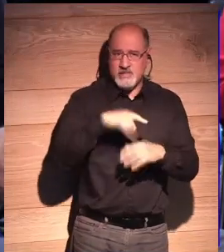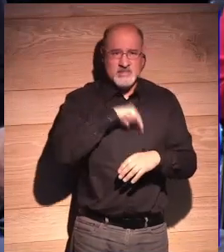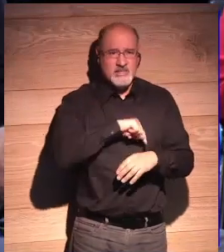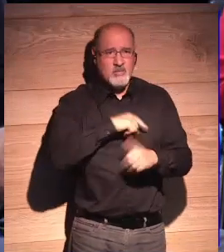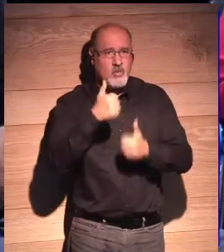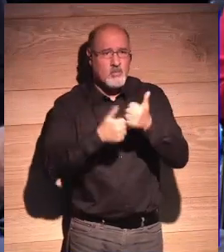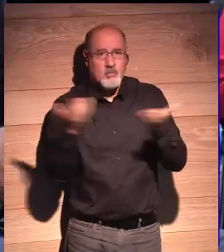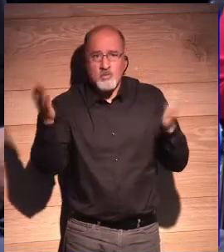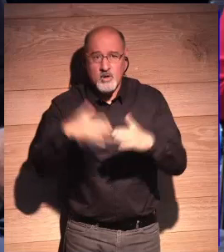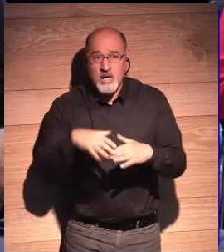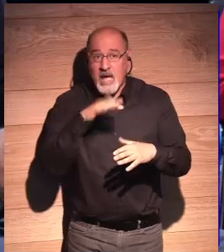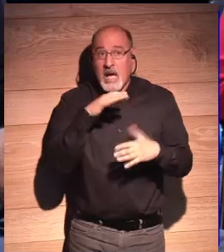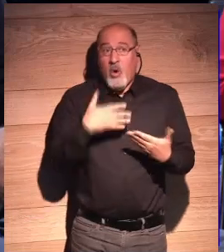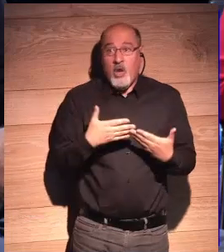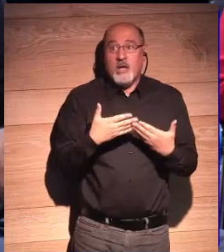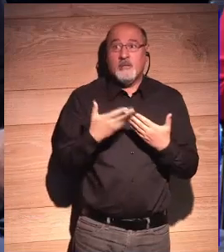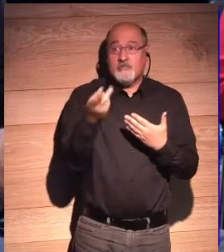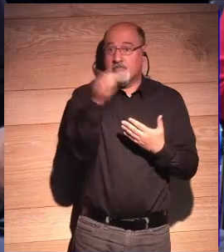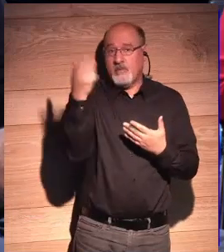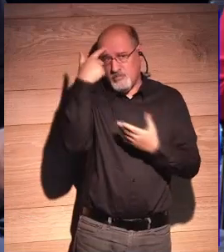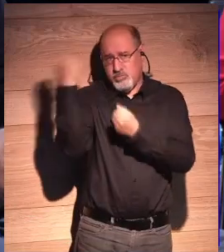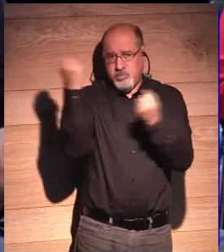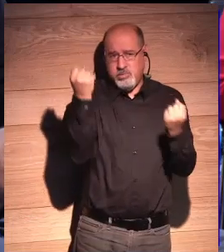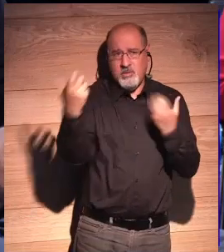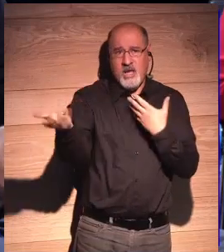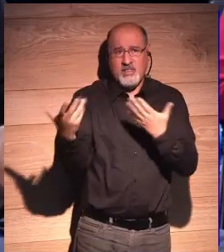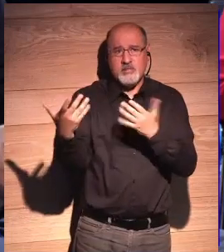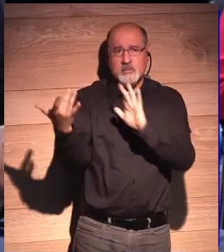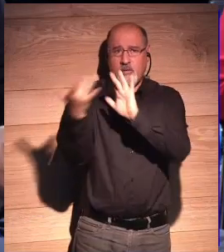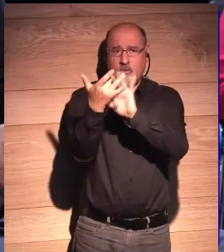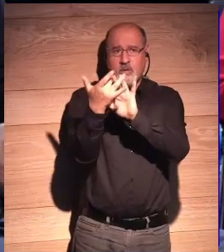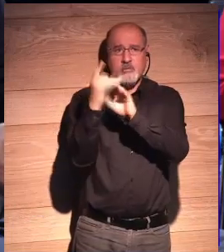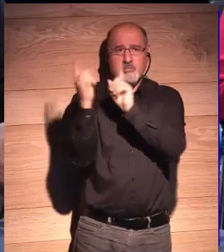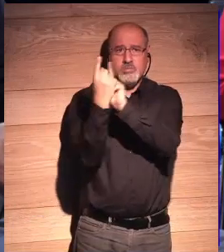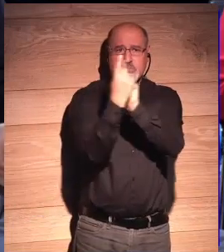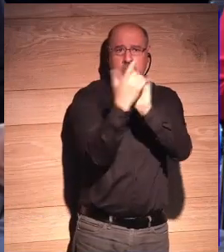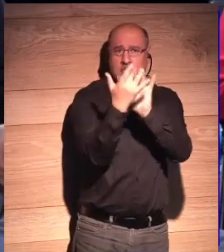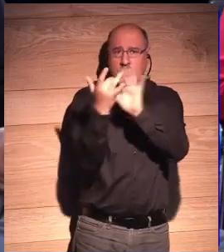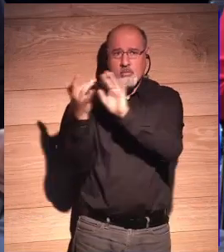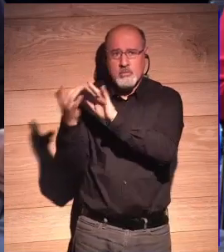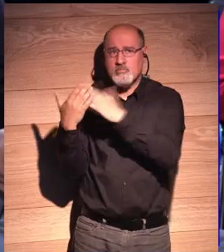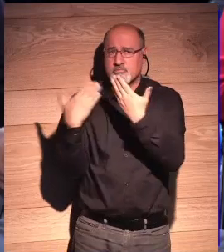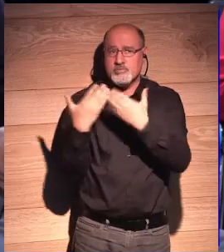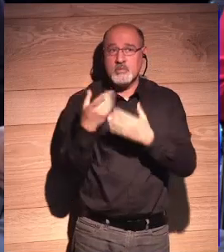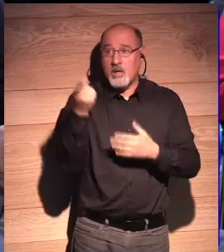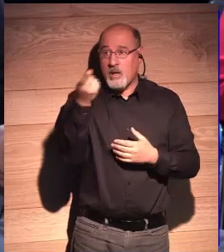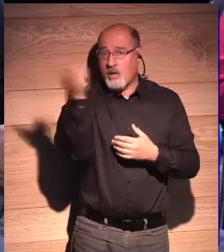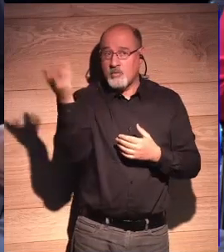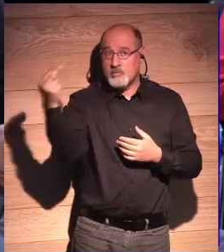not a competition feeling. Do you keep in touch with these artists today? Some of